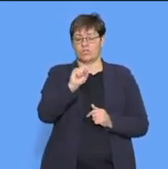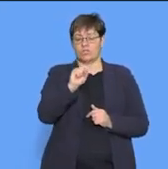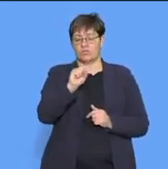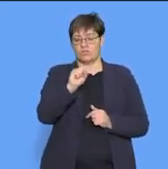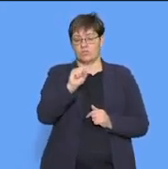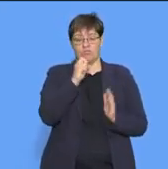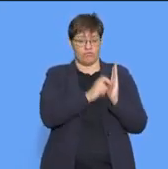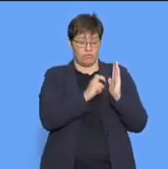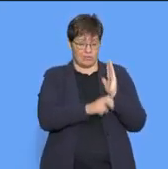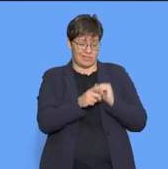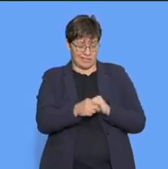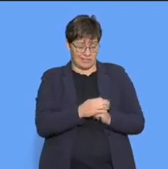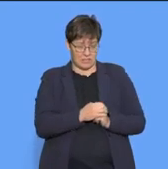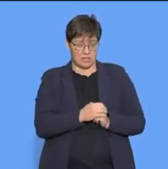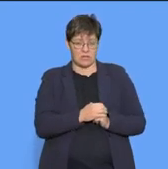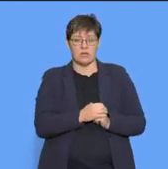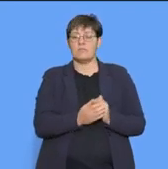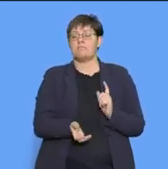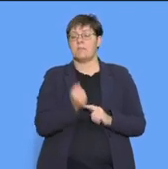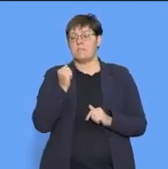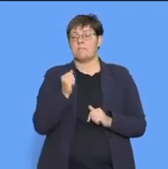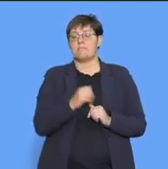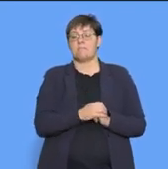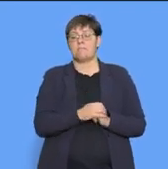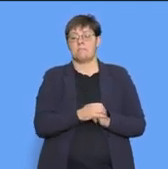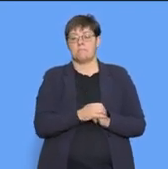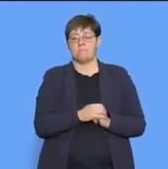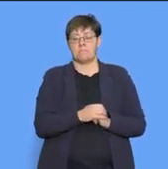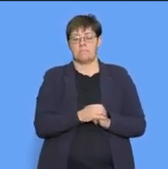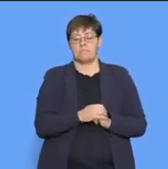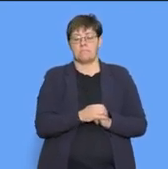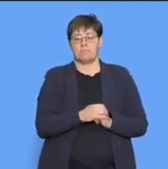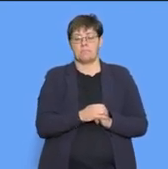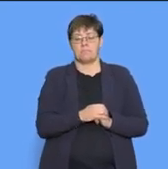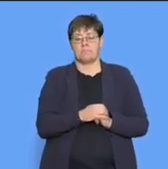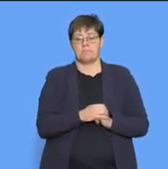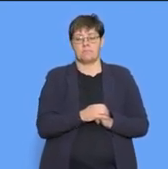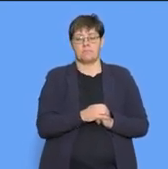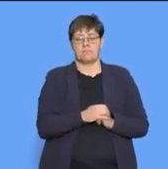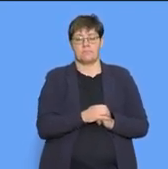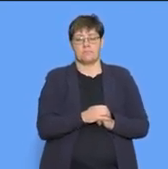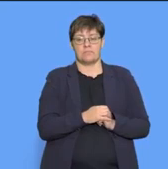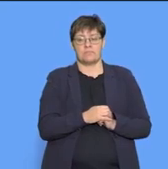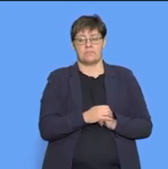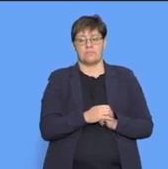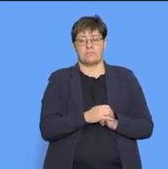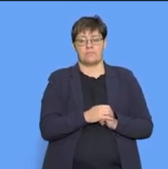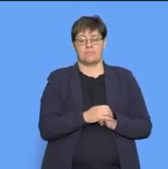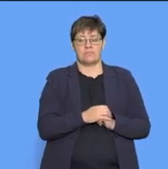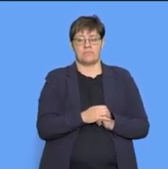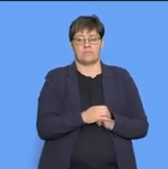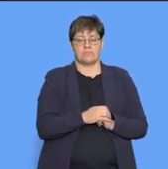cos ratio in this triangle, the right angle triangle, to find AD. So let me just grab my pen again.